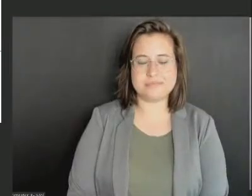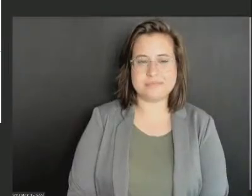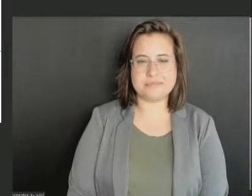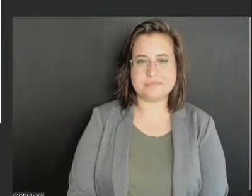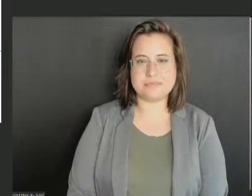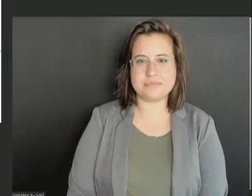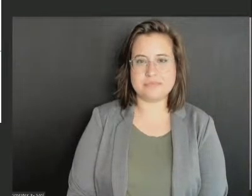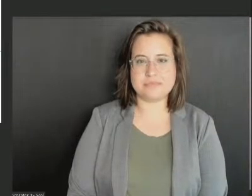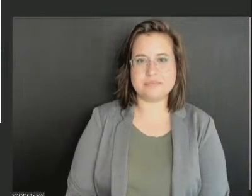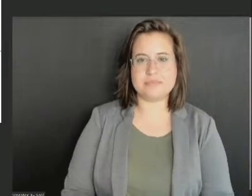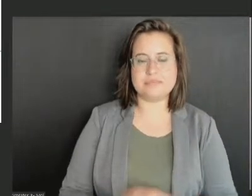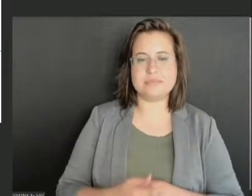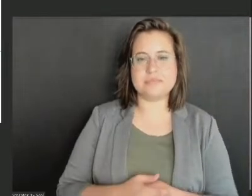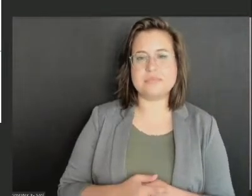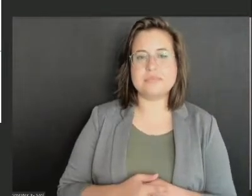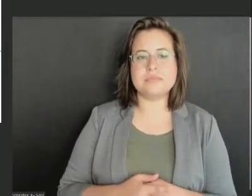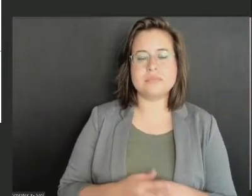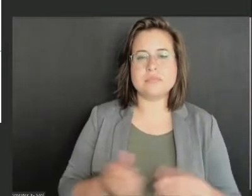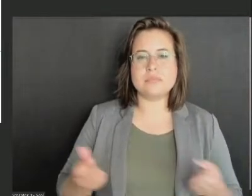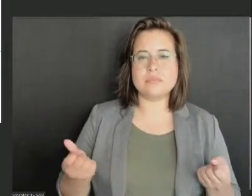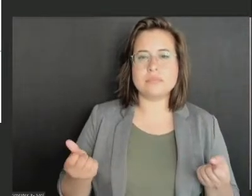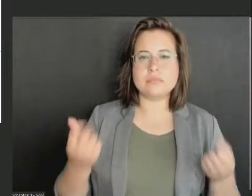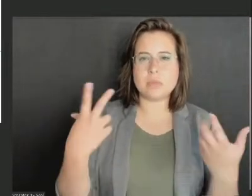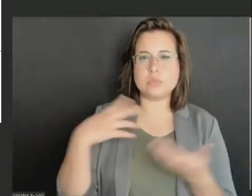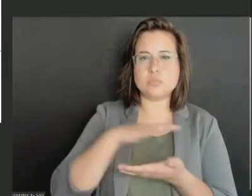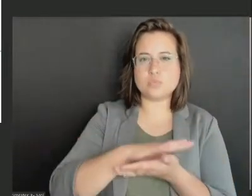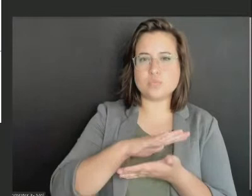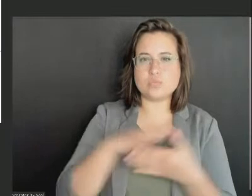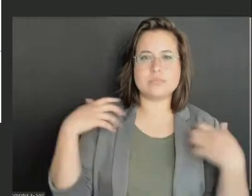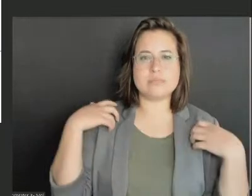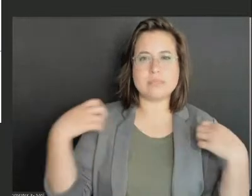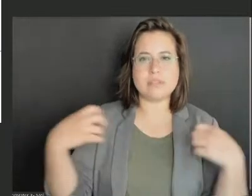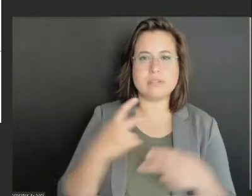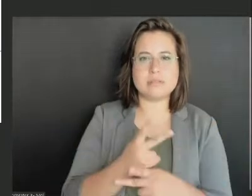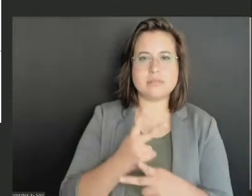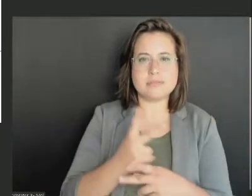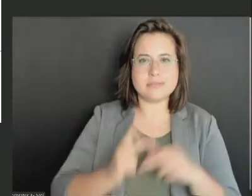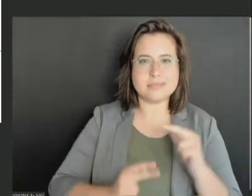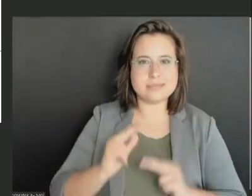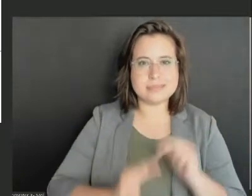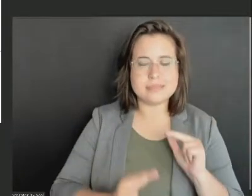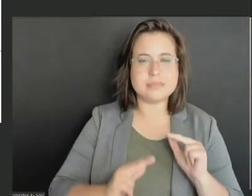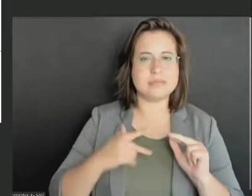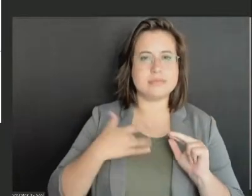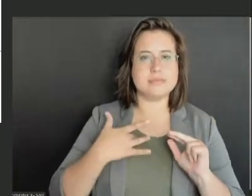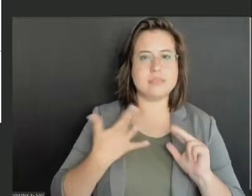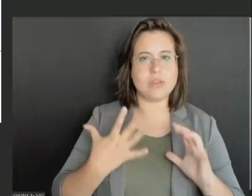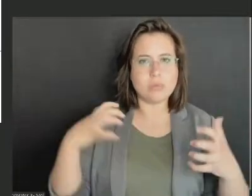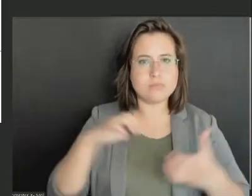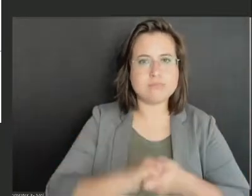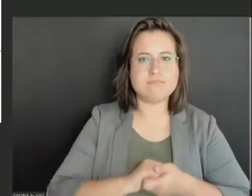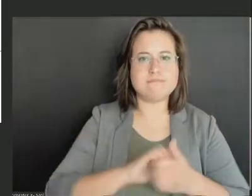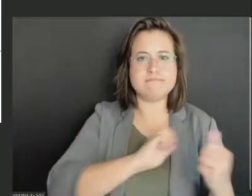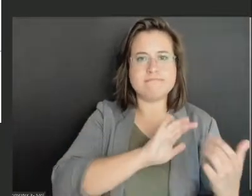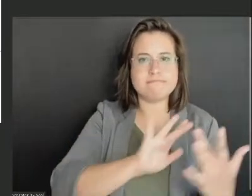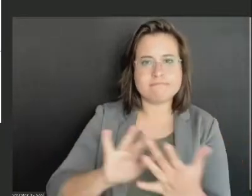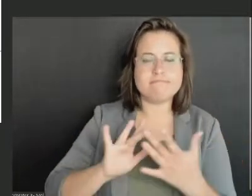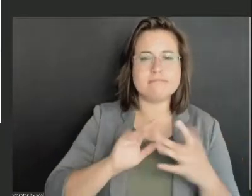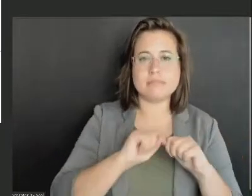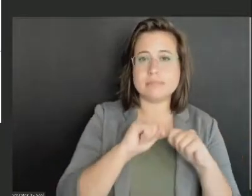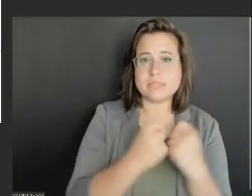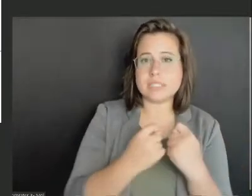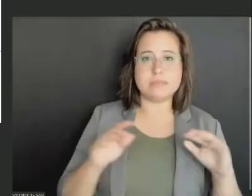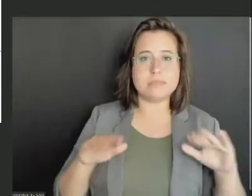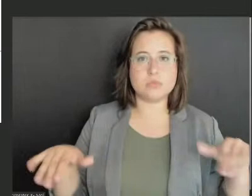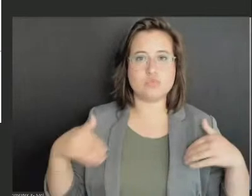Many schools and healthcare facilities have proven that collaboration can reach teens, children, and young adults who otherwise